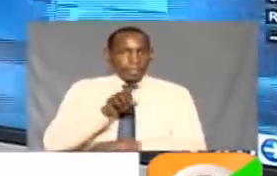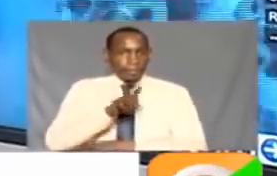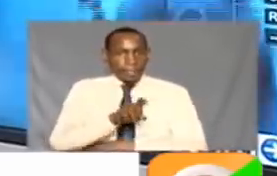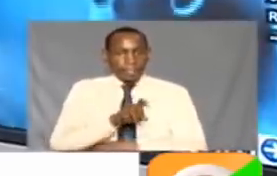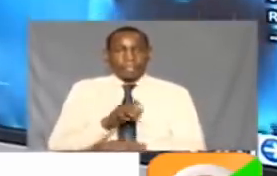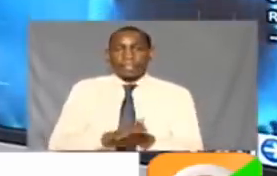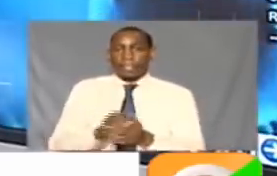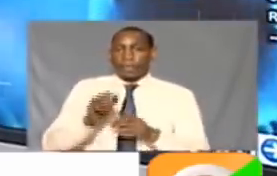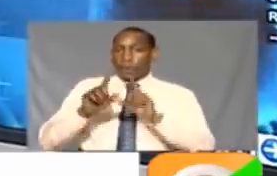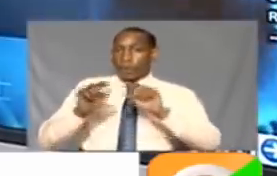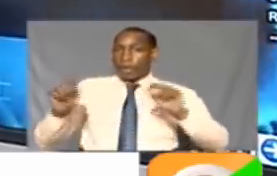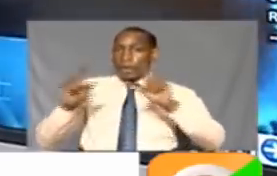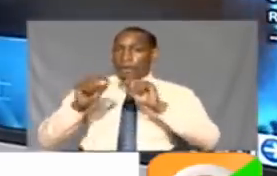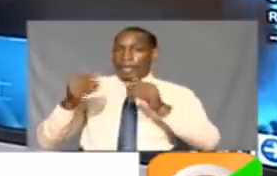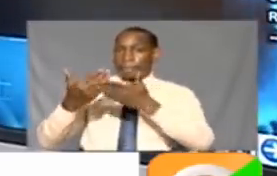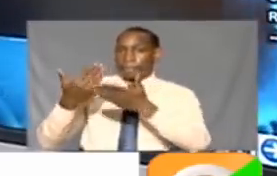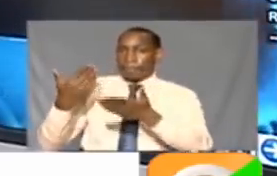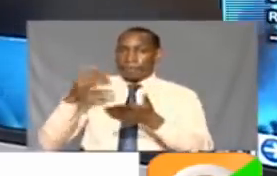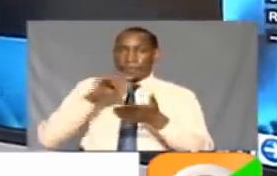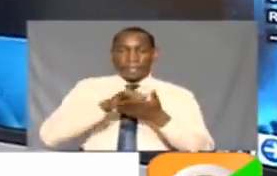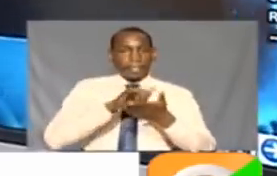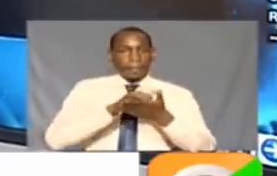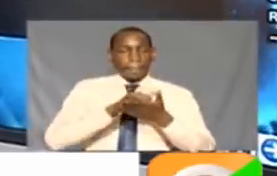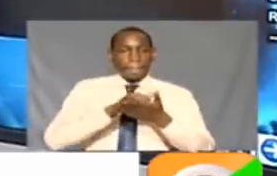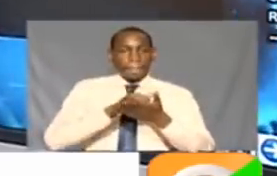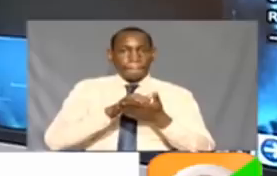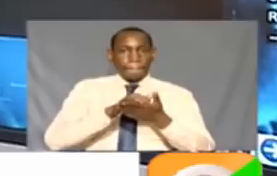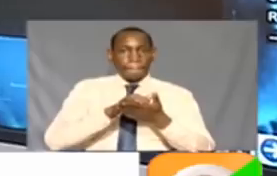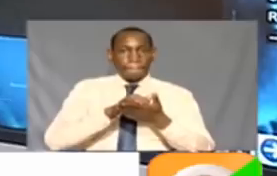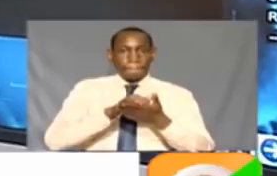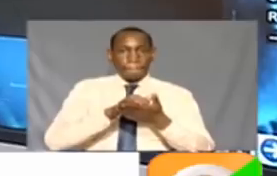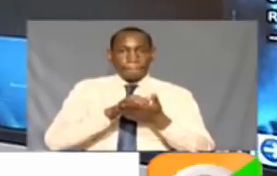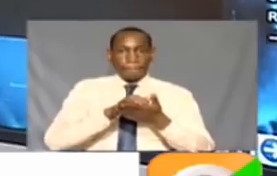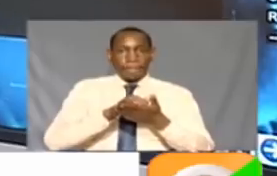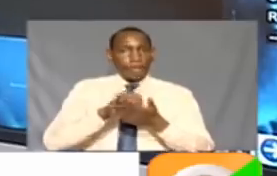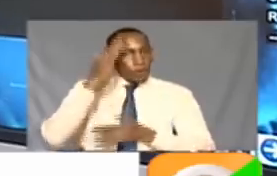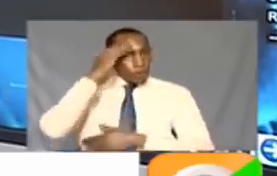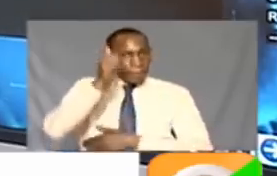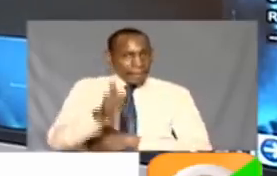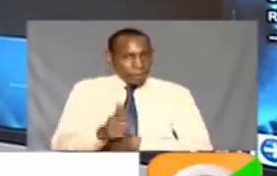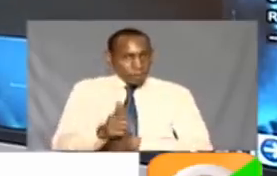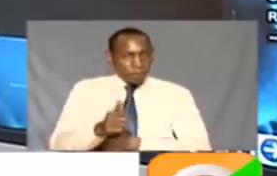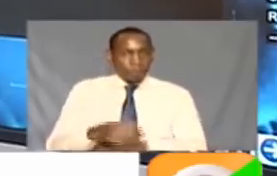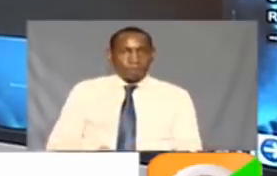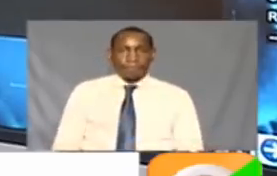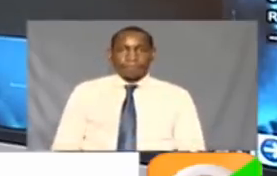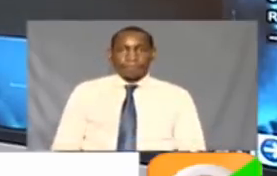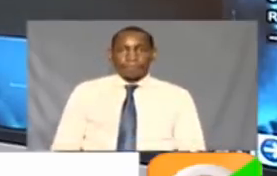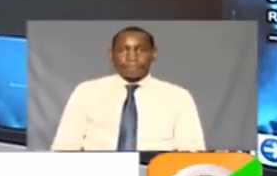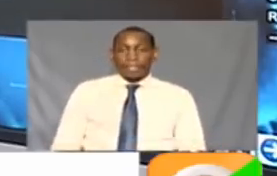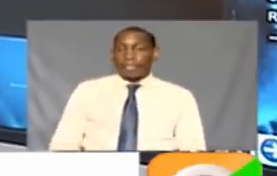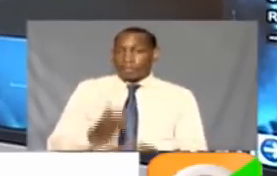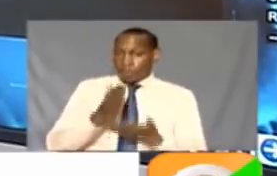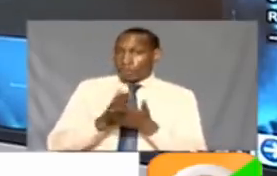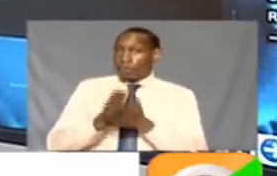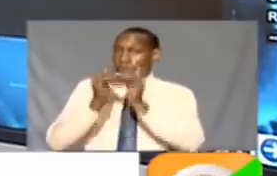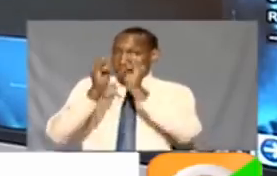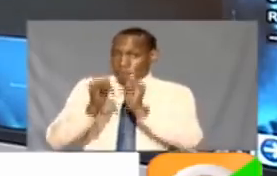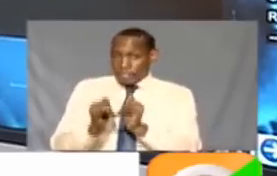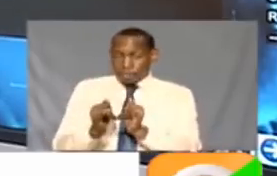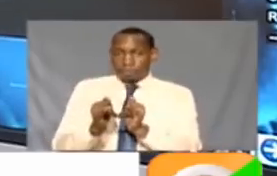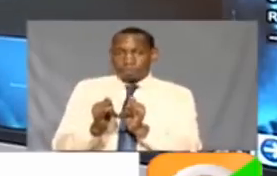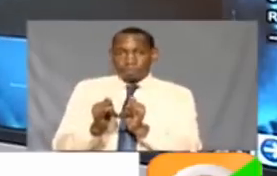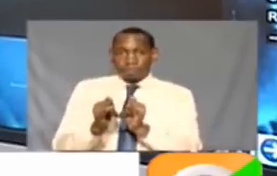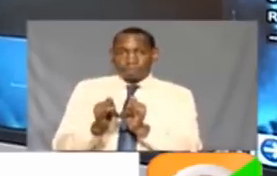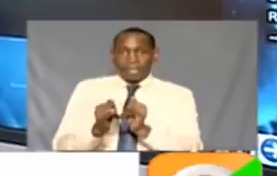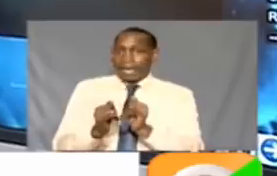But like we said, at this point in time, that is not known. Now, because we said it is new, it is novel, you